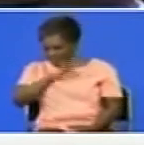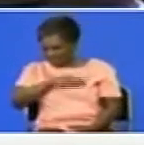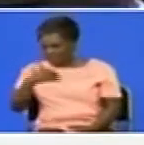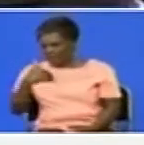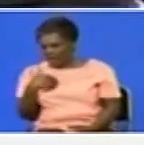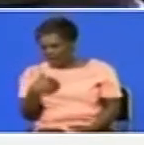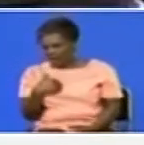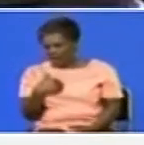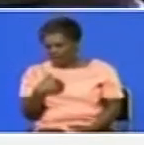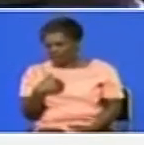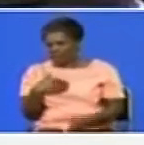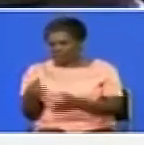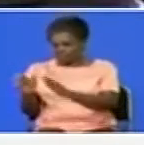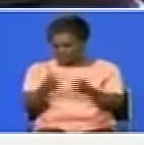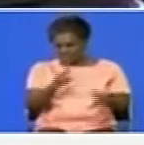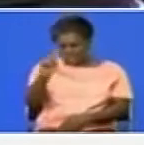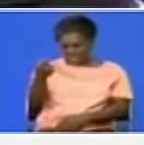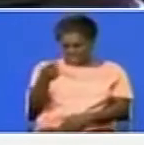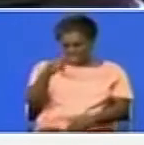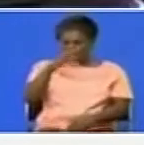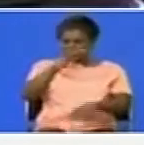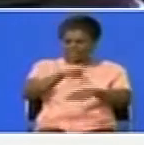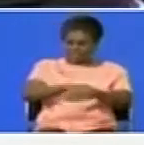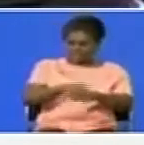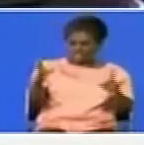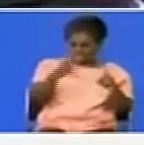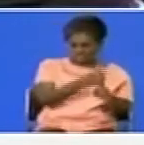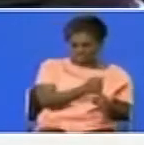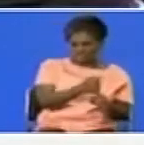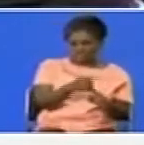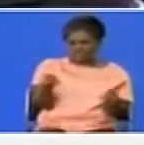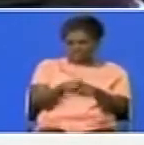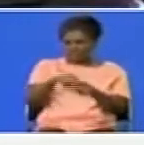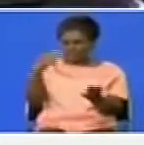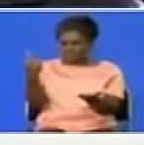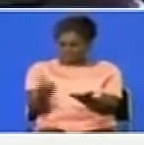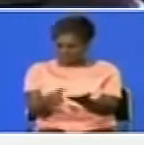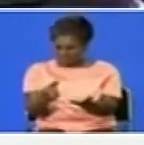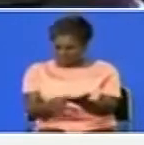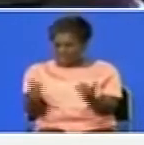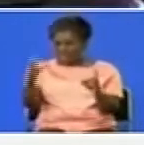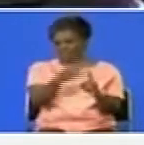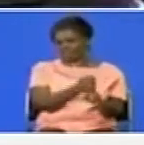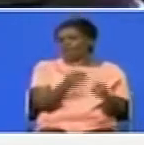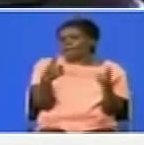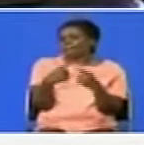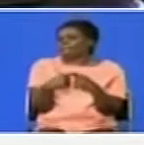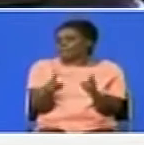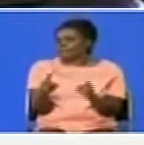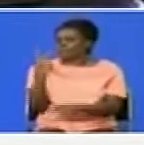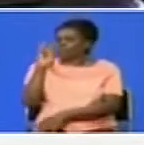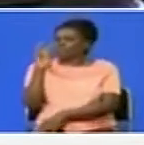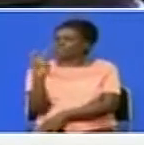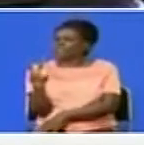It's infrastructure. Kenya is going to gain from it, and so Uganda will do the same. But if you